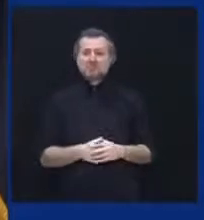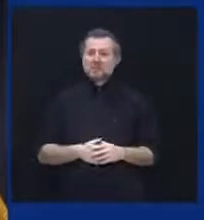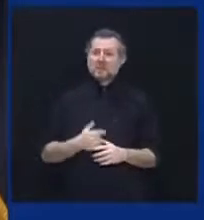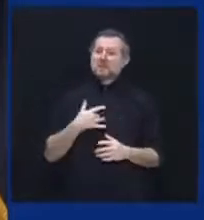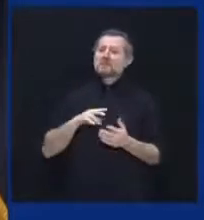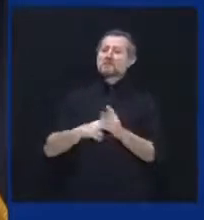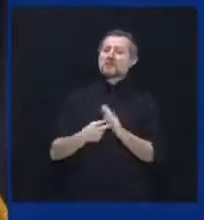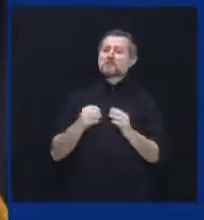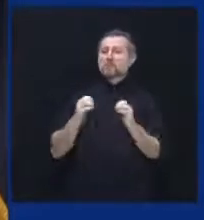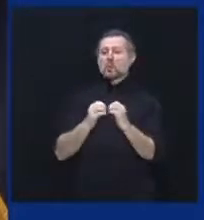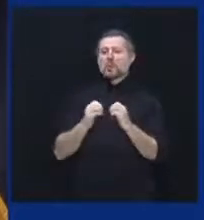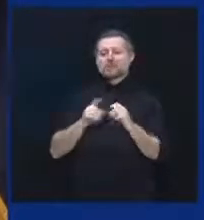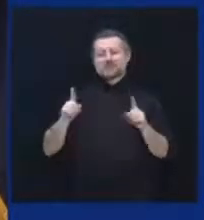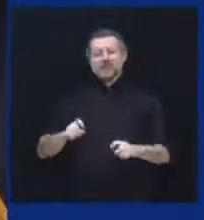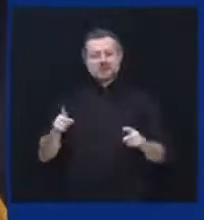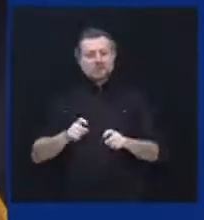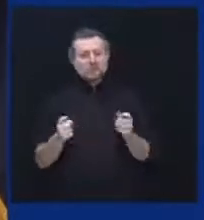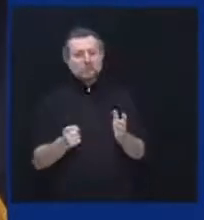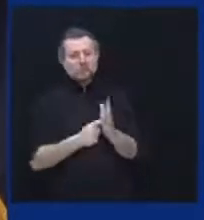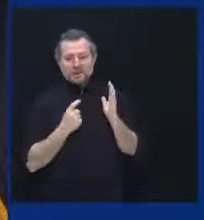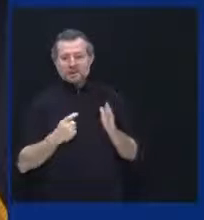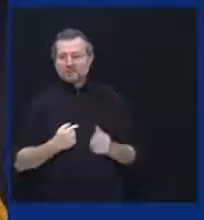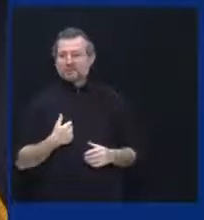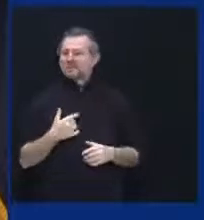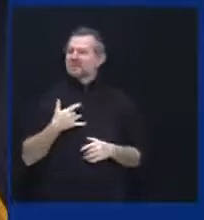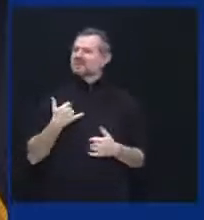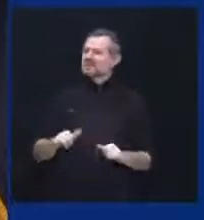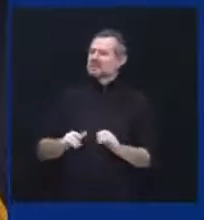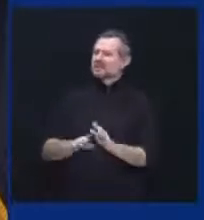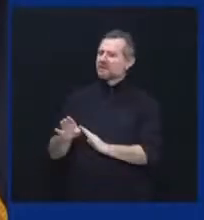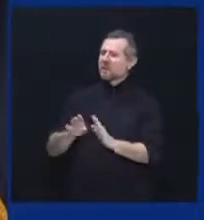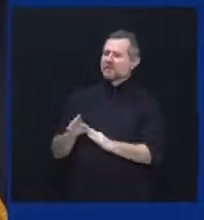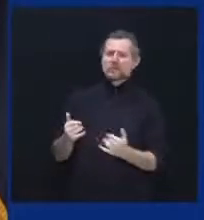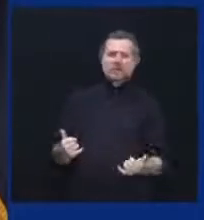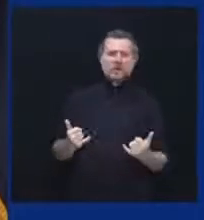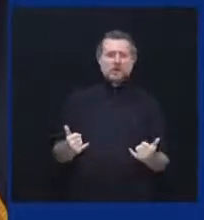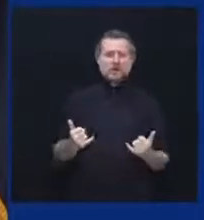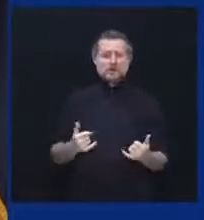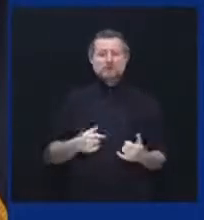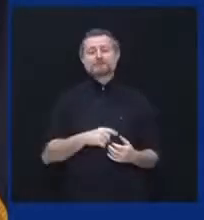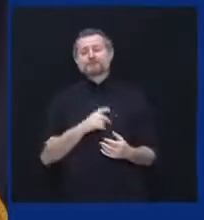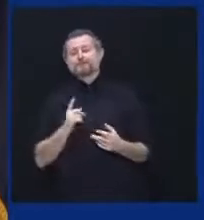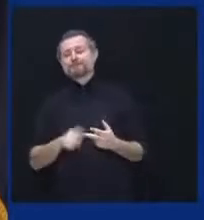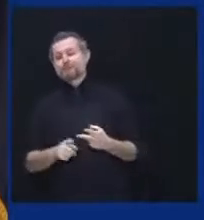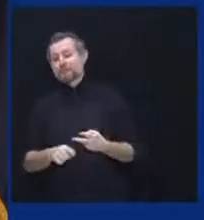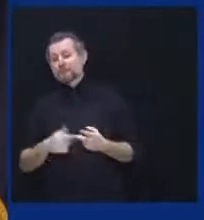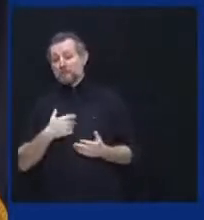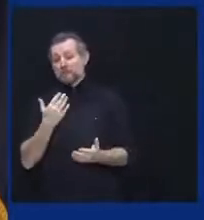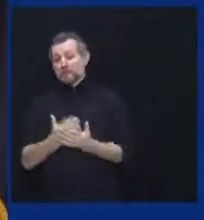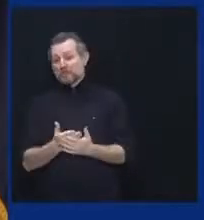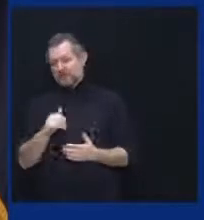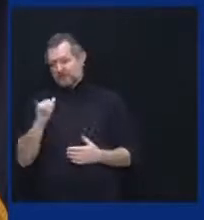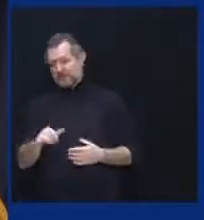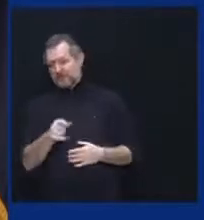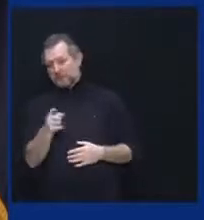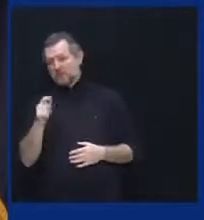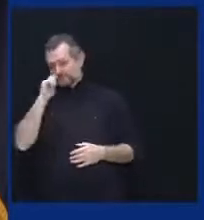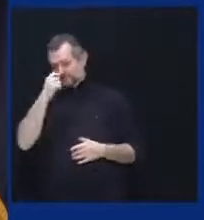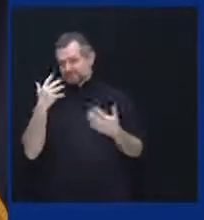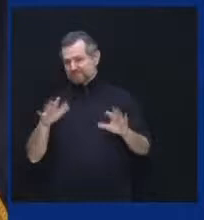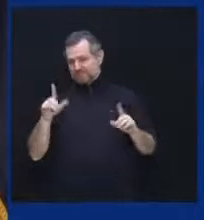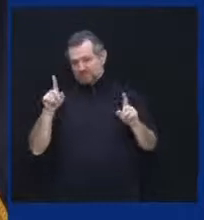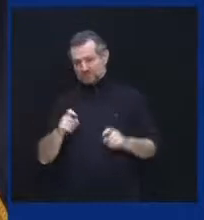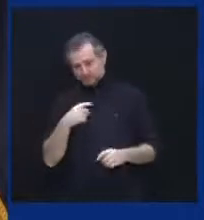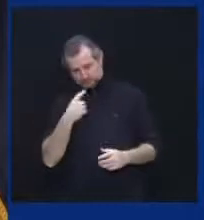rapid testing, which we're working on, and proof that you took a test. But